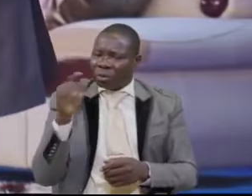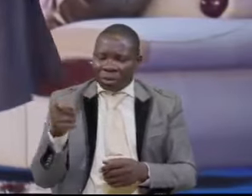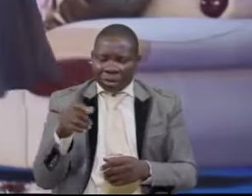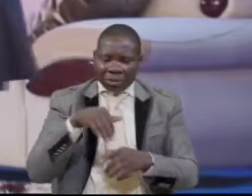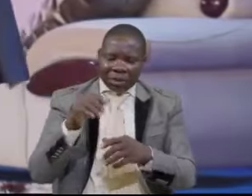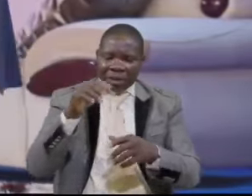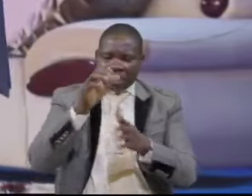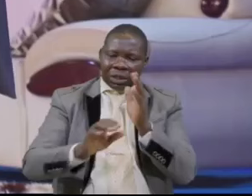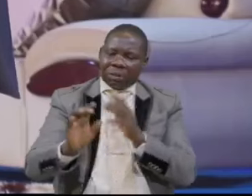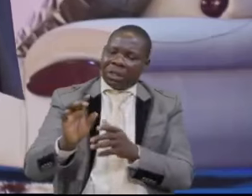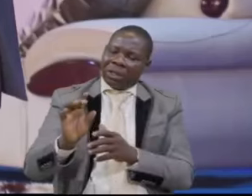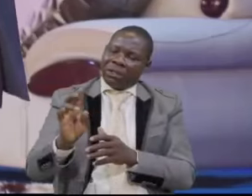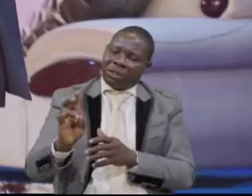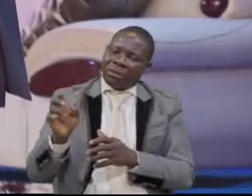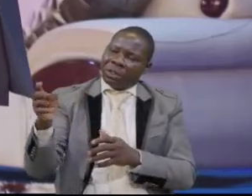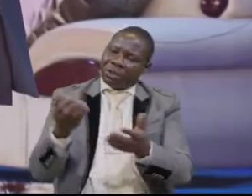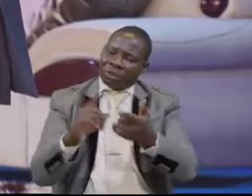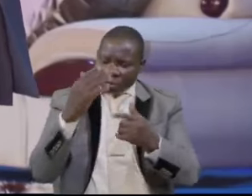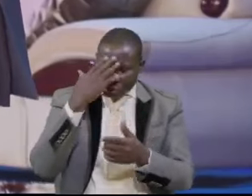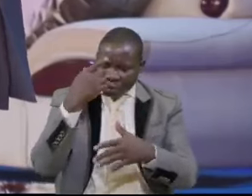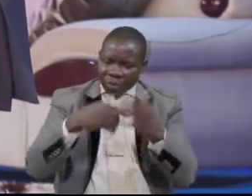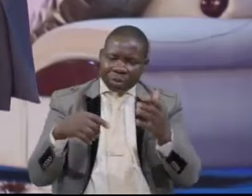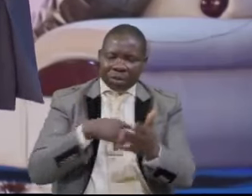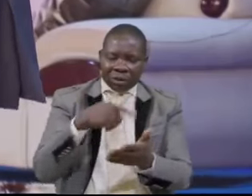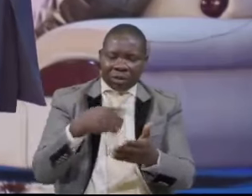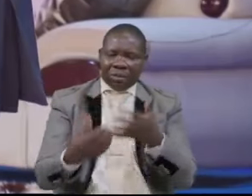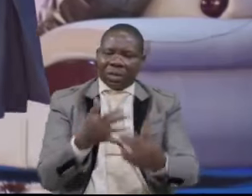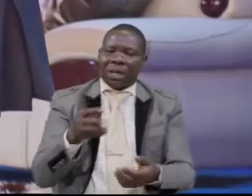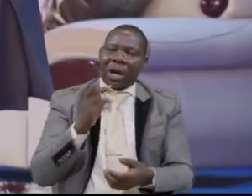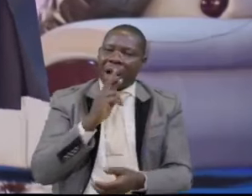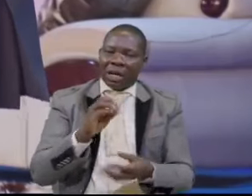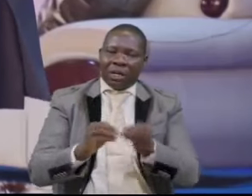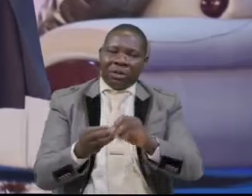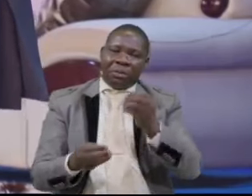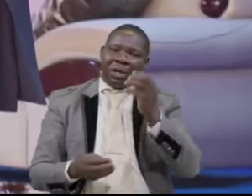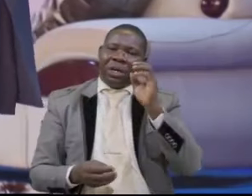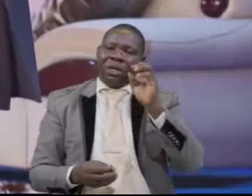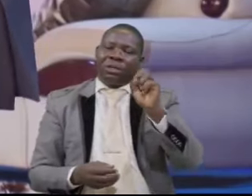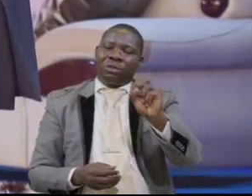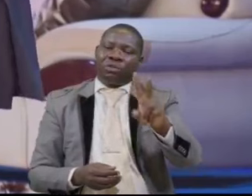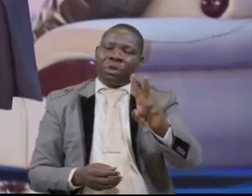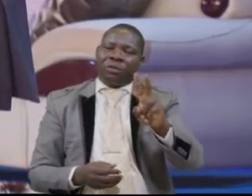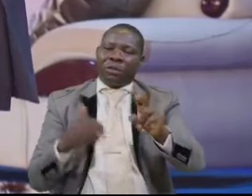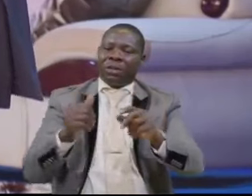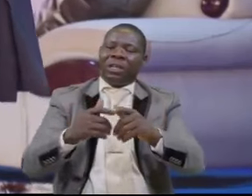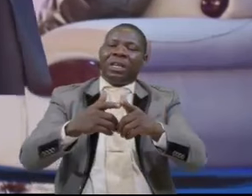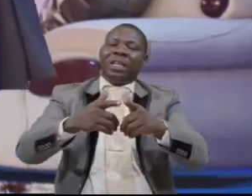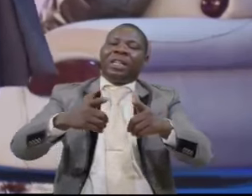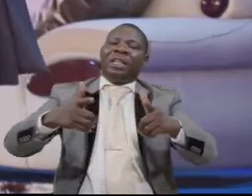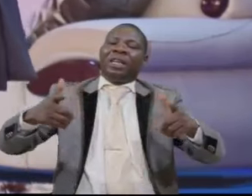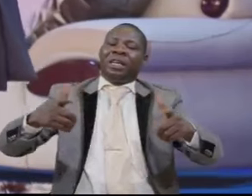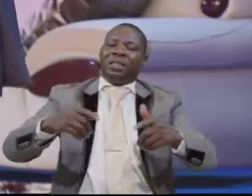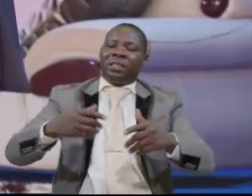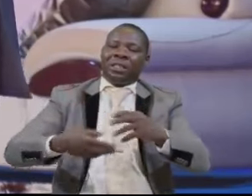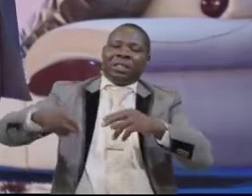matters are. Number 12, he had enlarged beautifulness